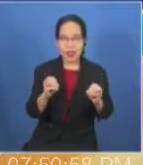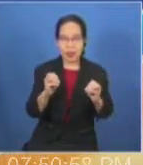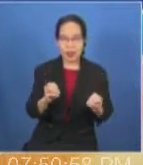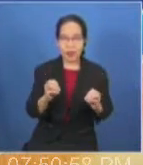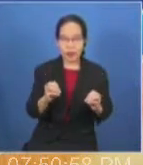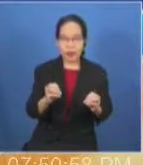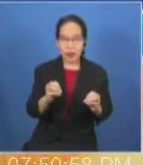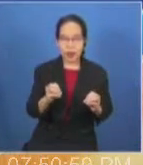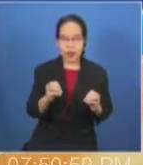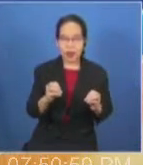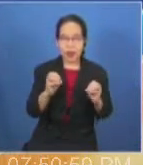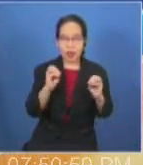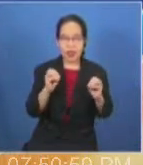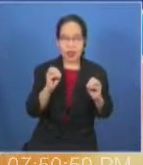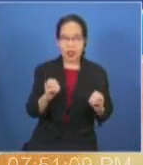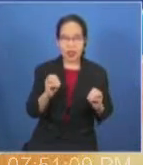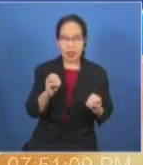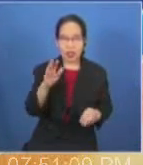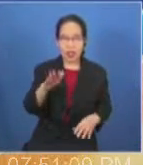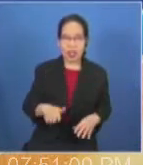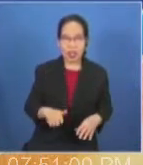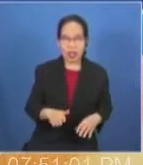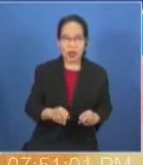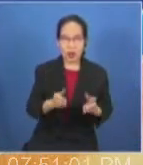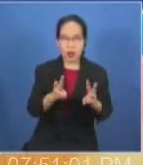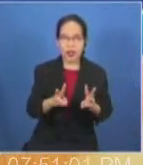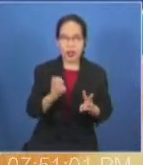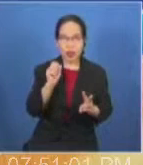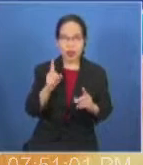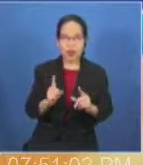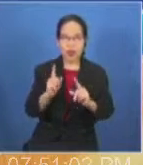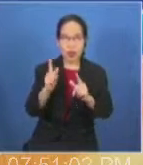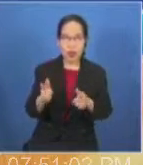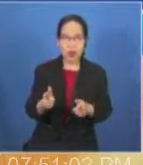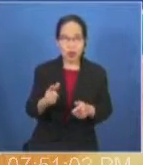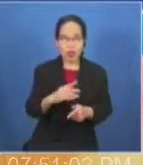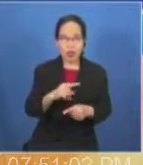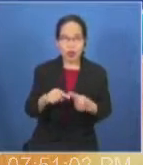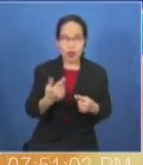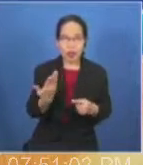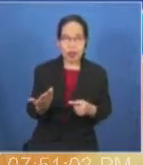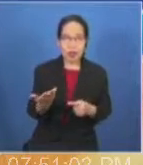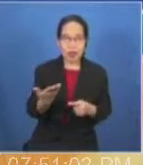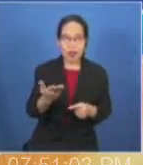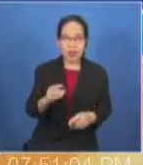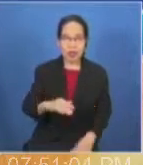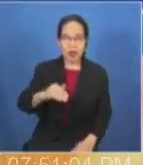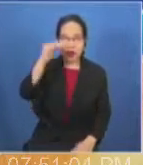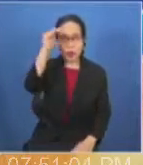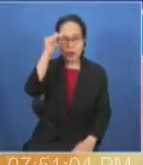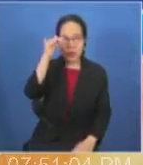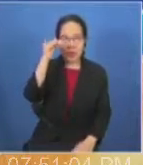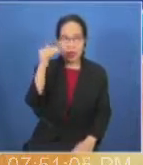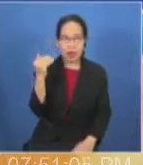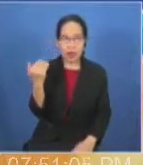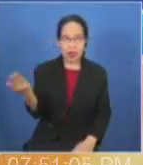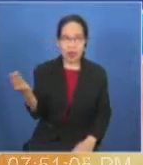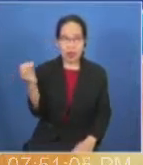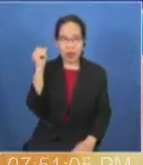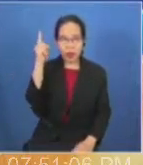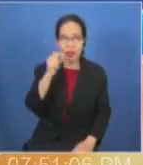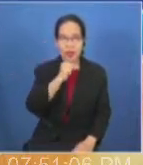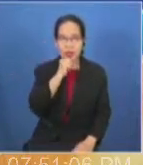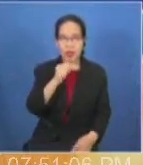from their childhood, they should be taught, train up a child in the way he should go, and when he is